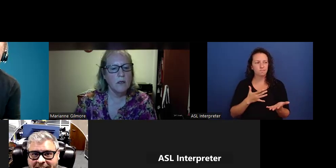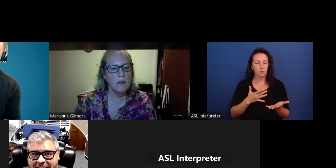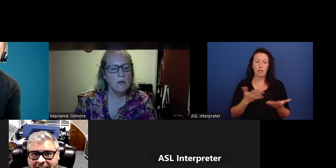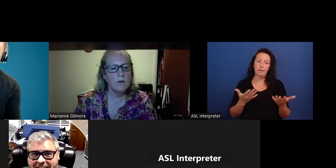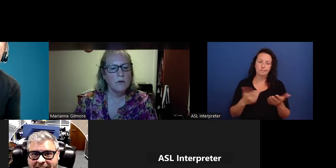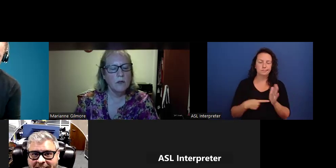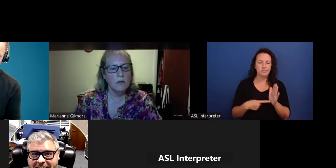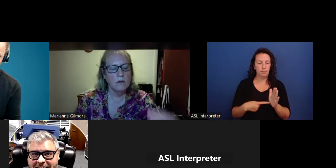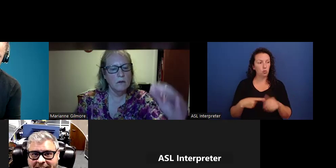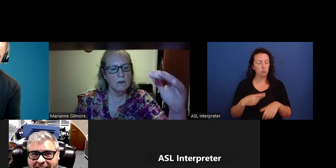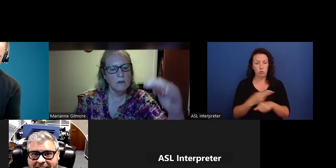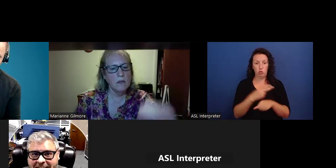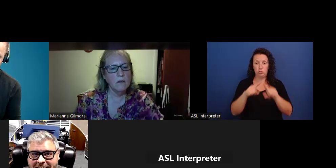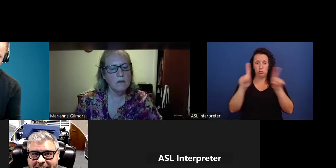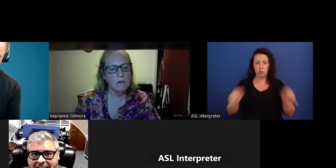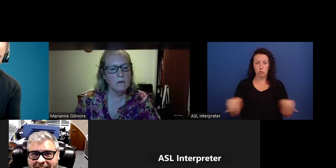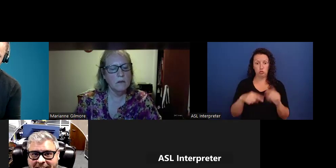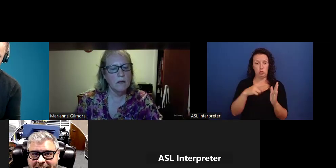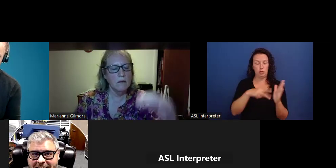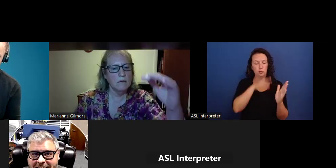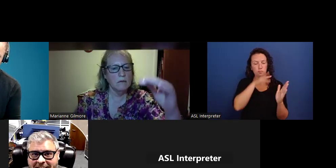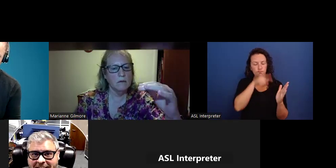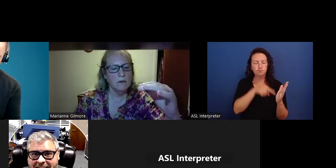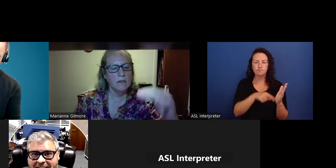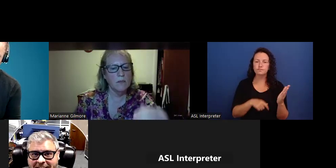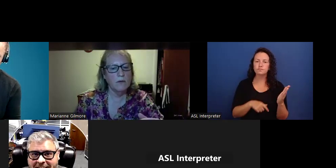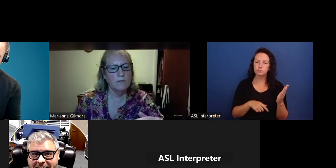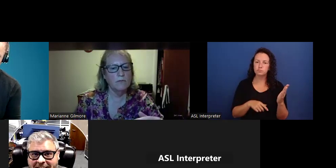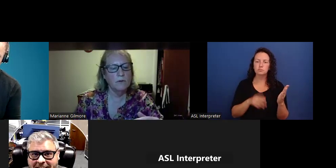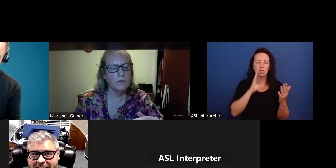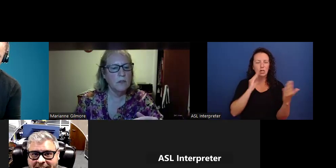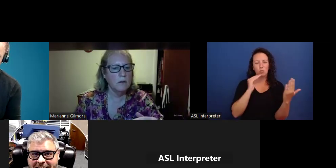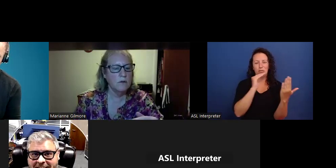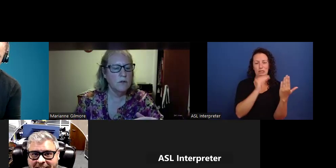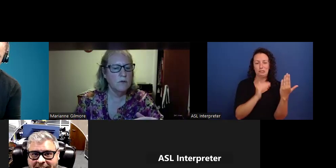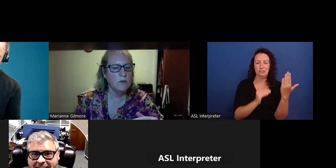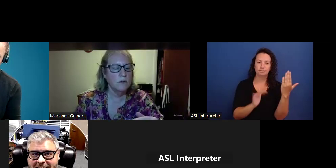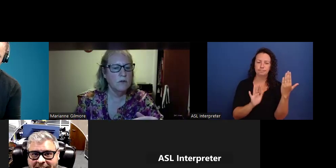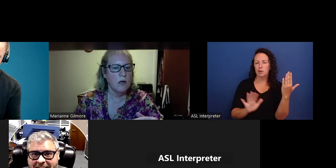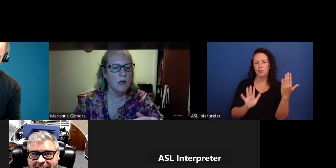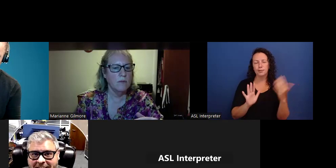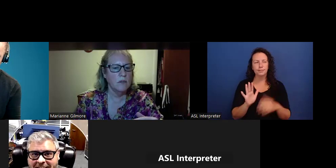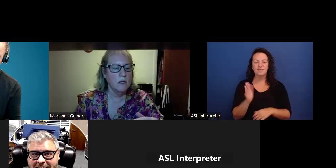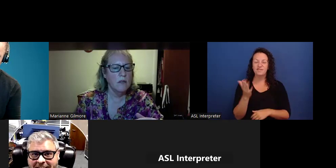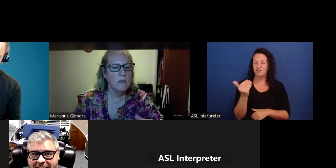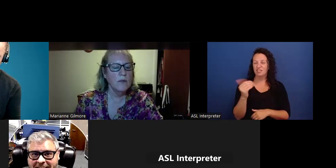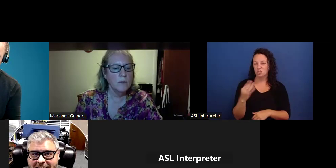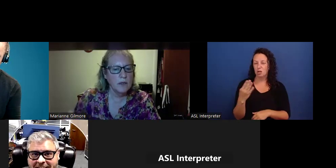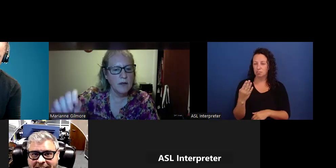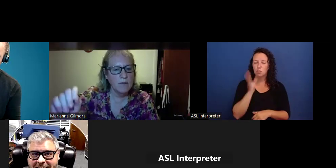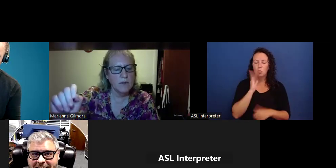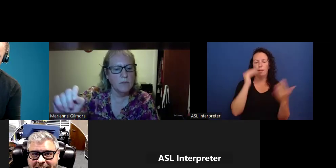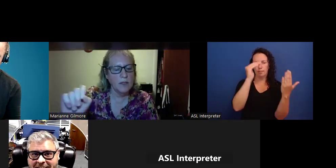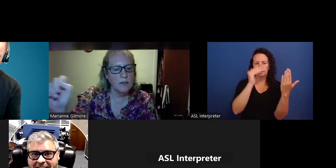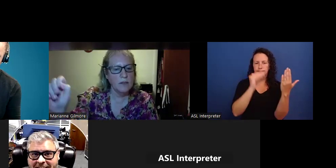reading, it's gonna kind of list about 15 or so different jobs. Some of them are